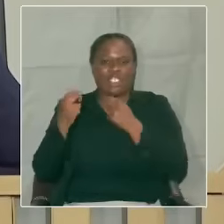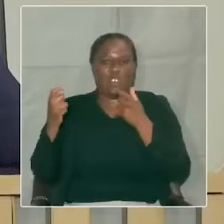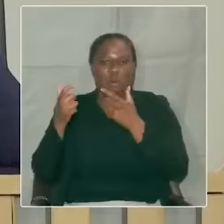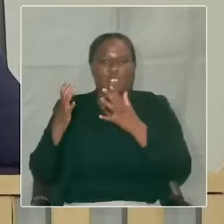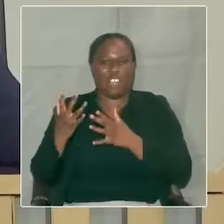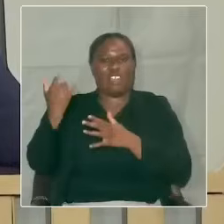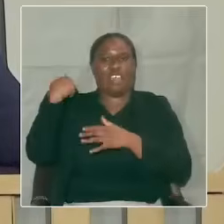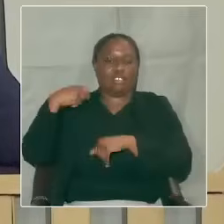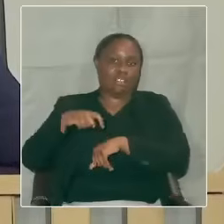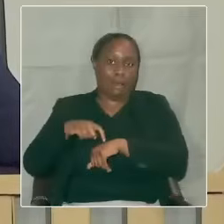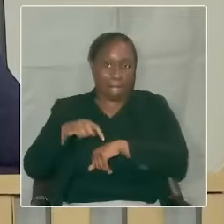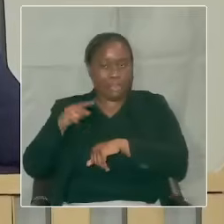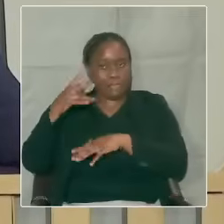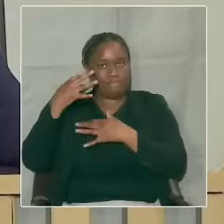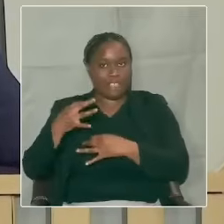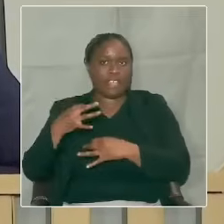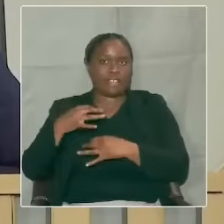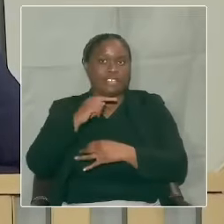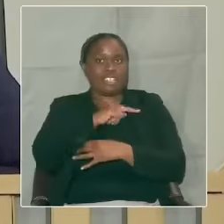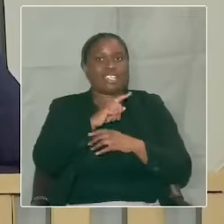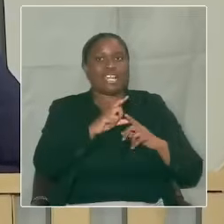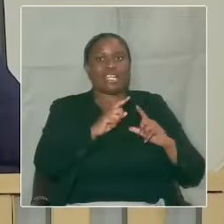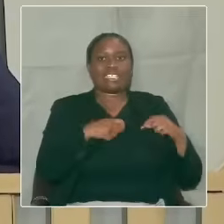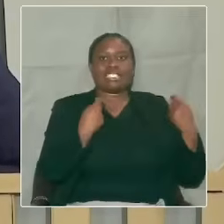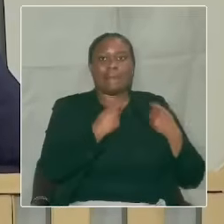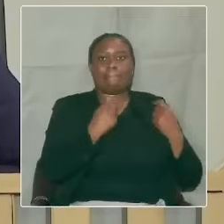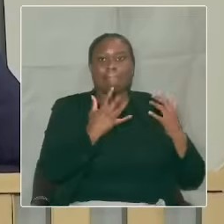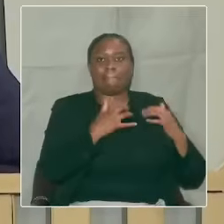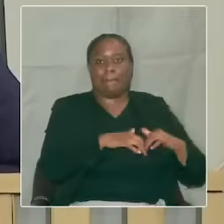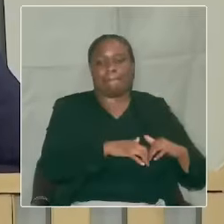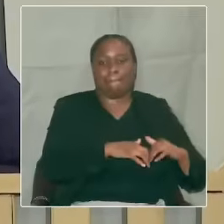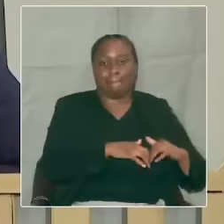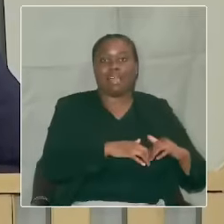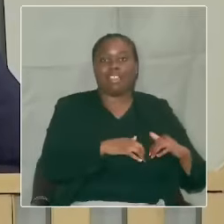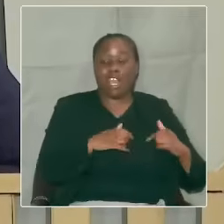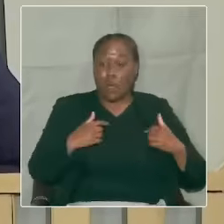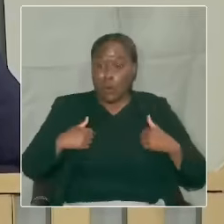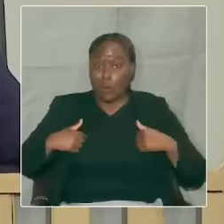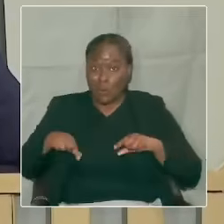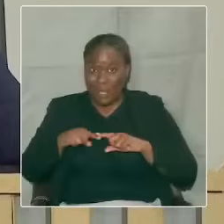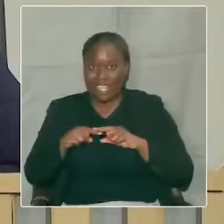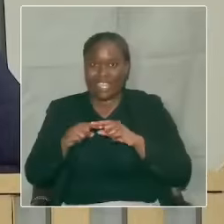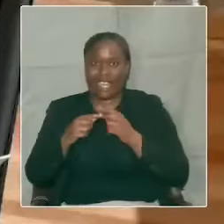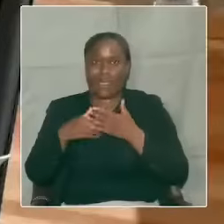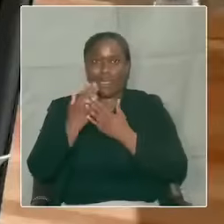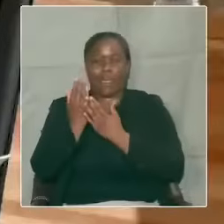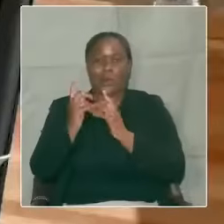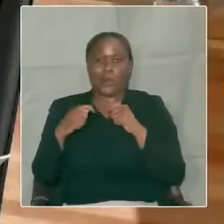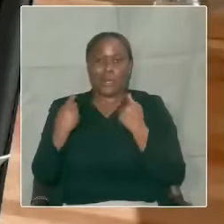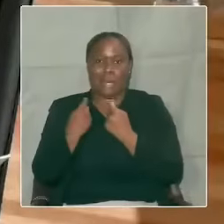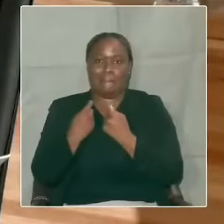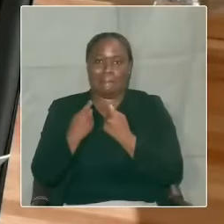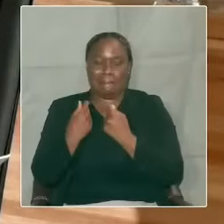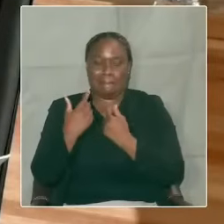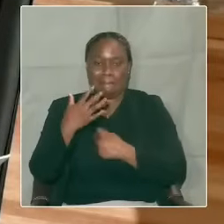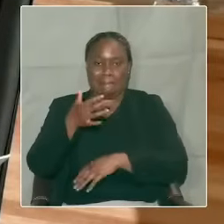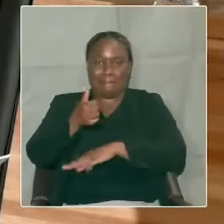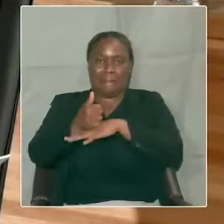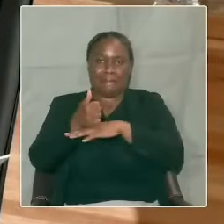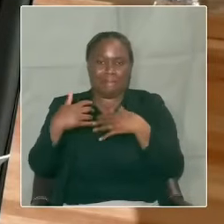ultimately he took that decision, and we established a new team, which is what we currently